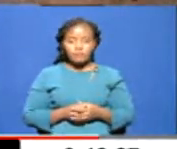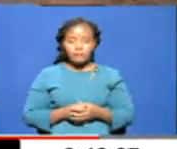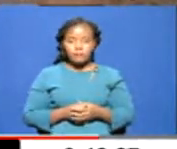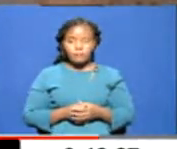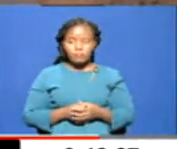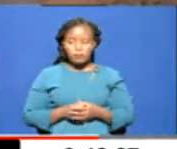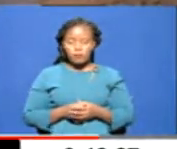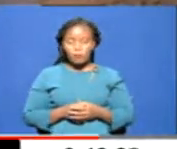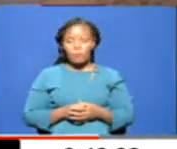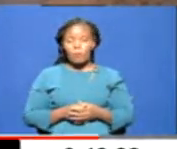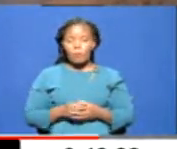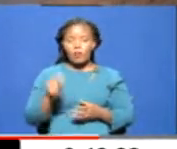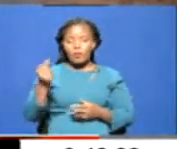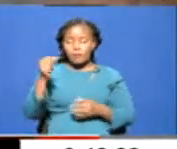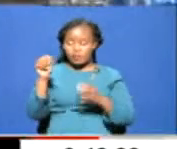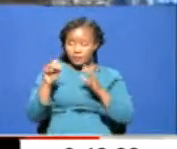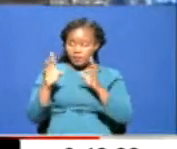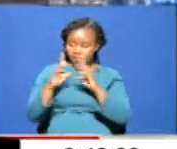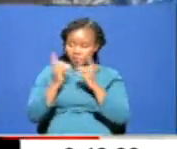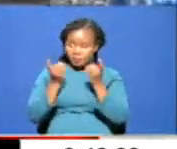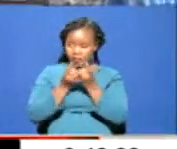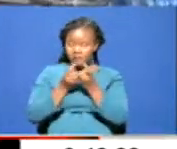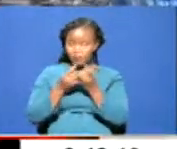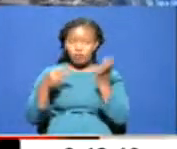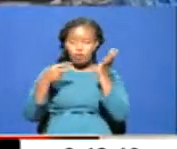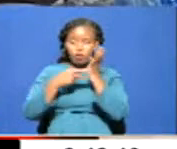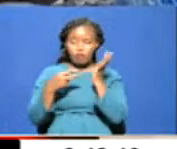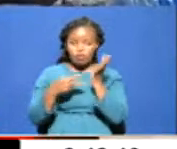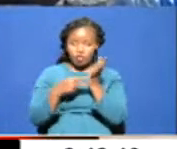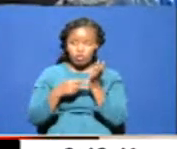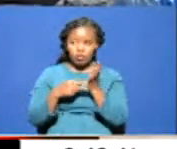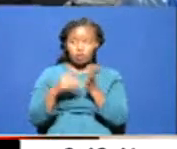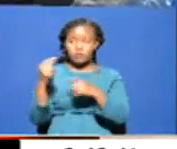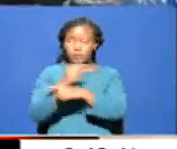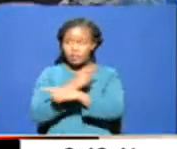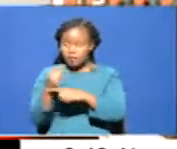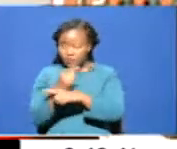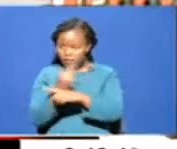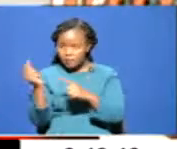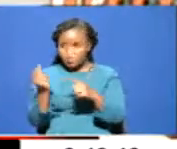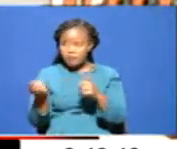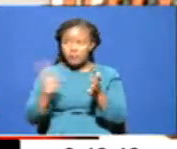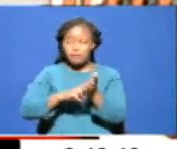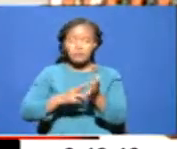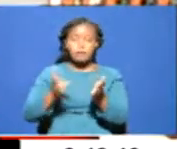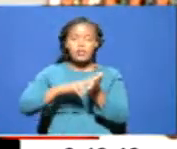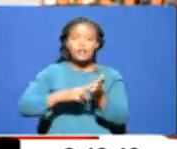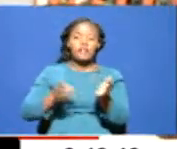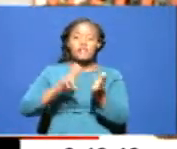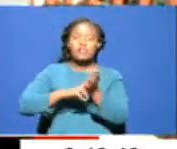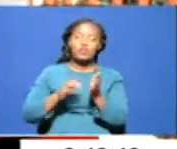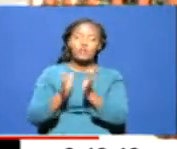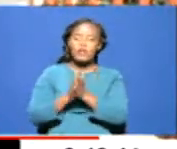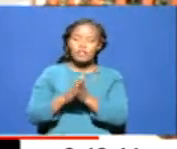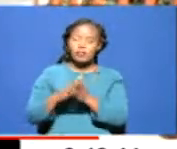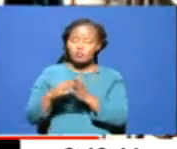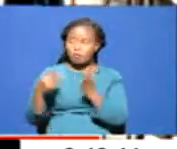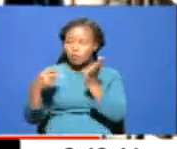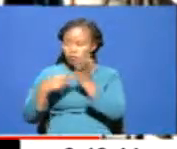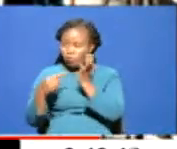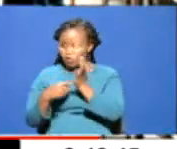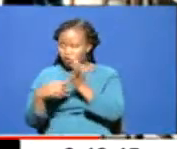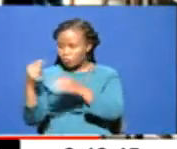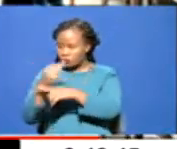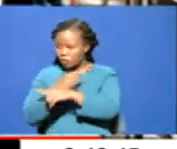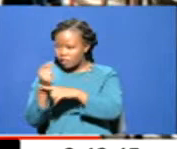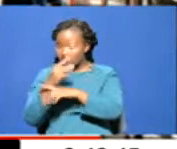State Department for Vocational, Technical and Training, enrollment to technical and vocational education and training institutions